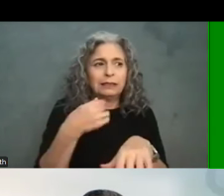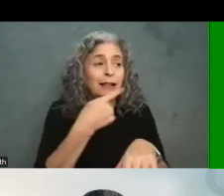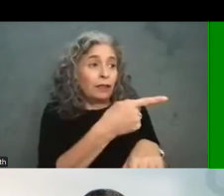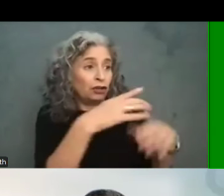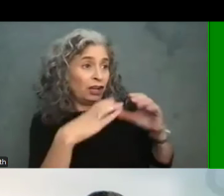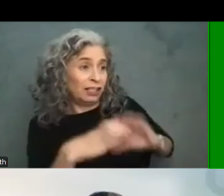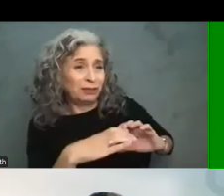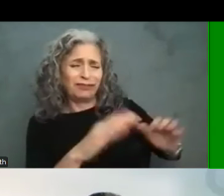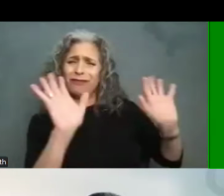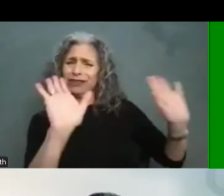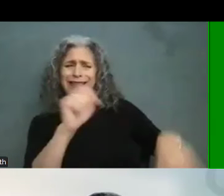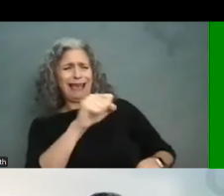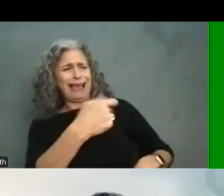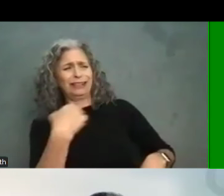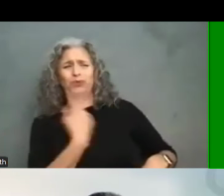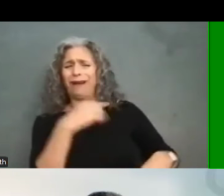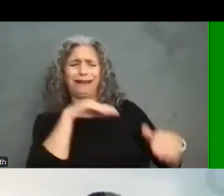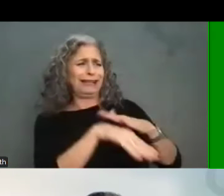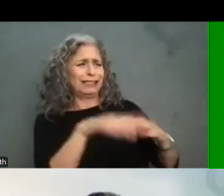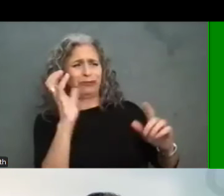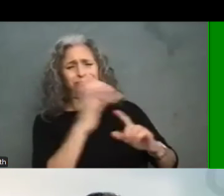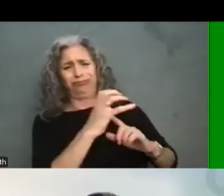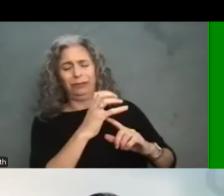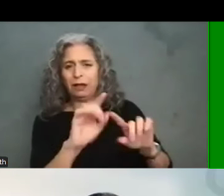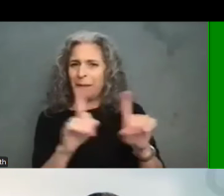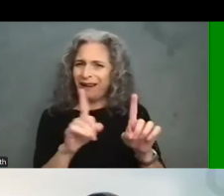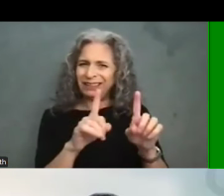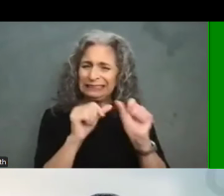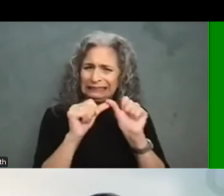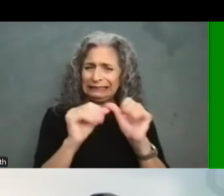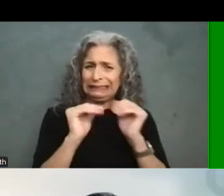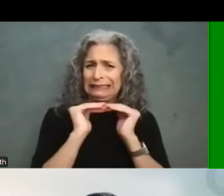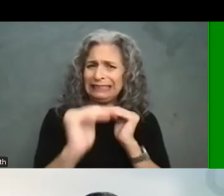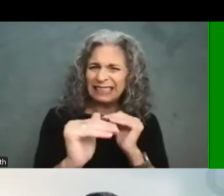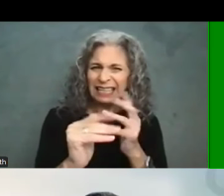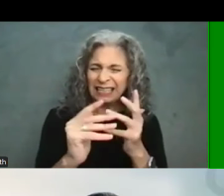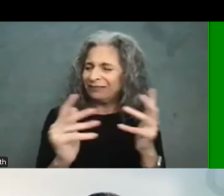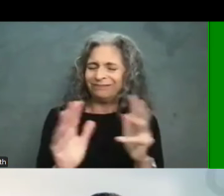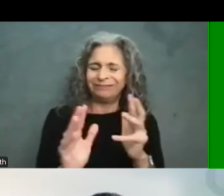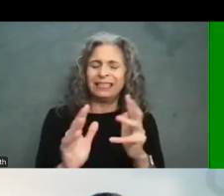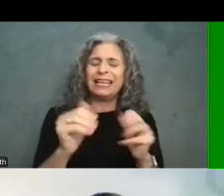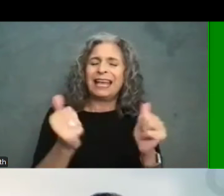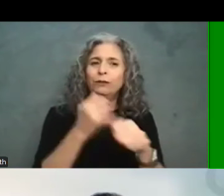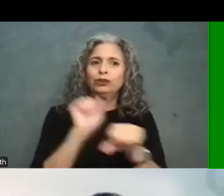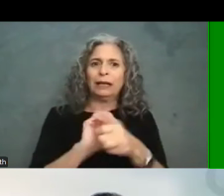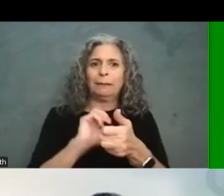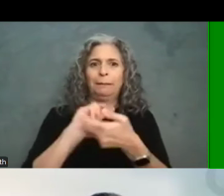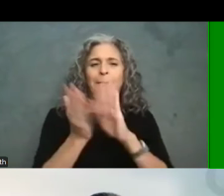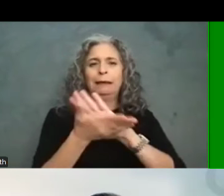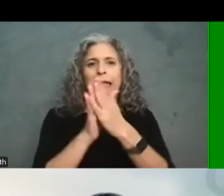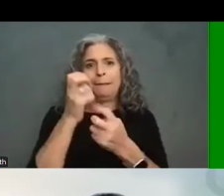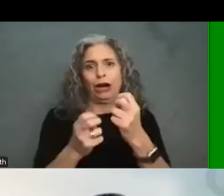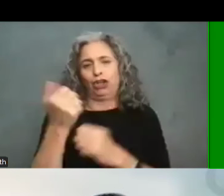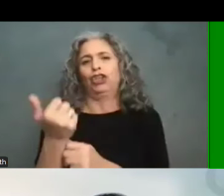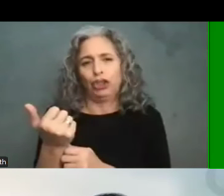how accessible things were. And this lack of consistency made everybody's job kind of hard. But